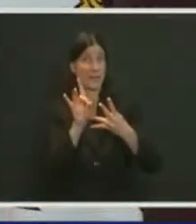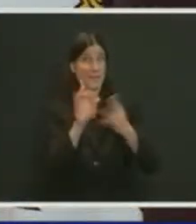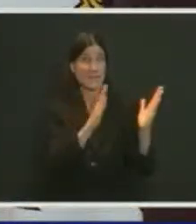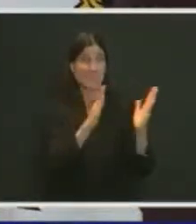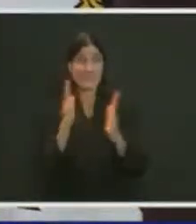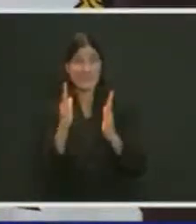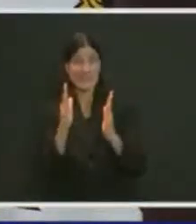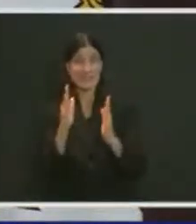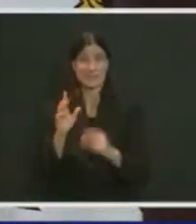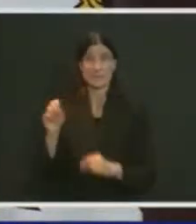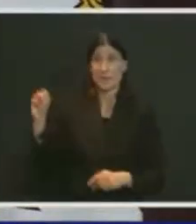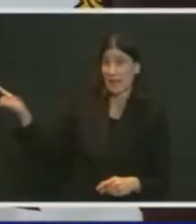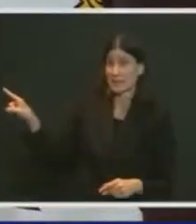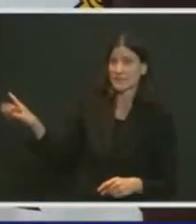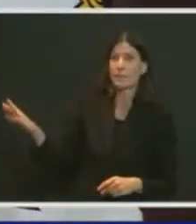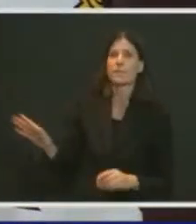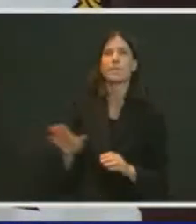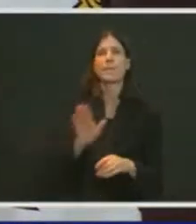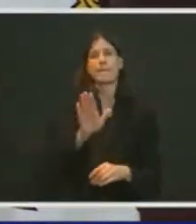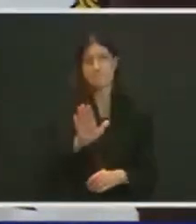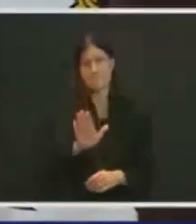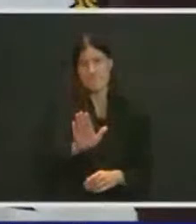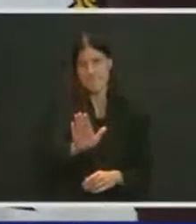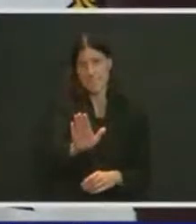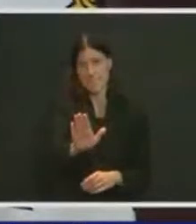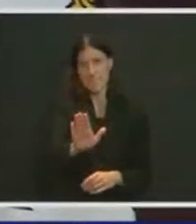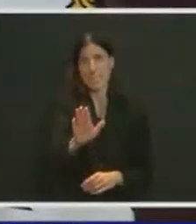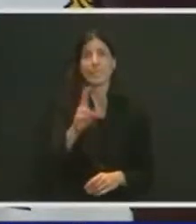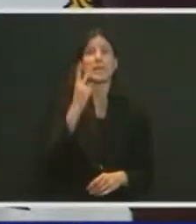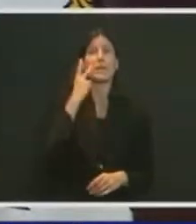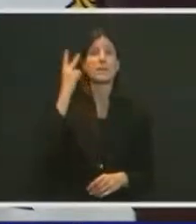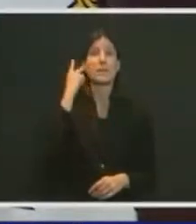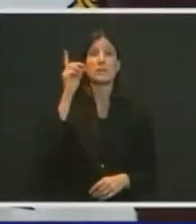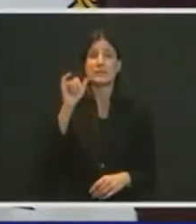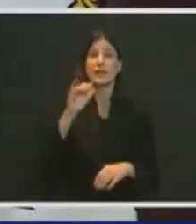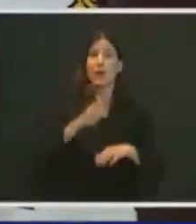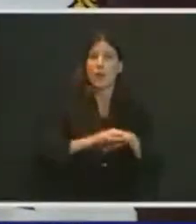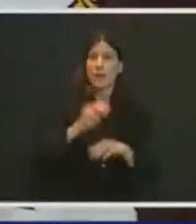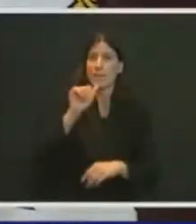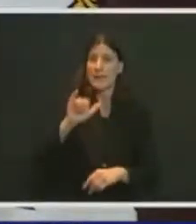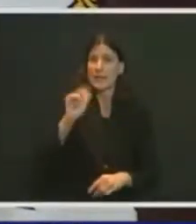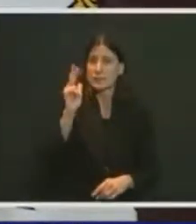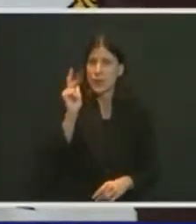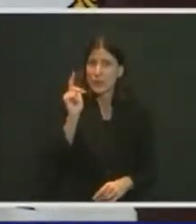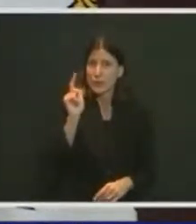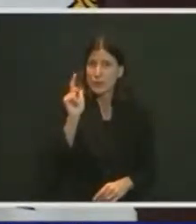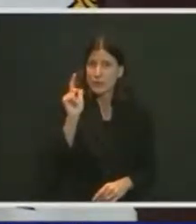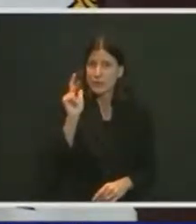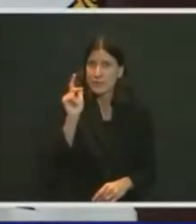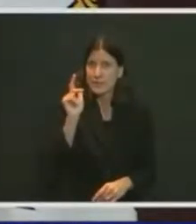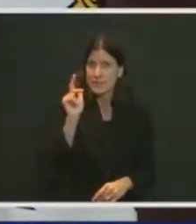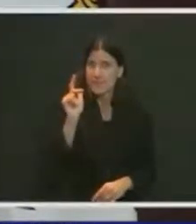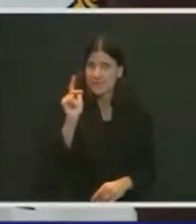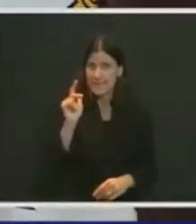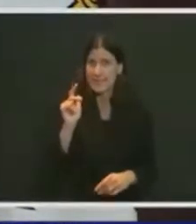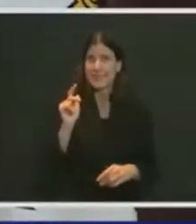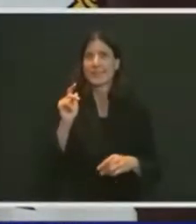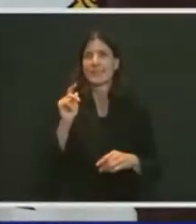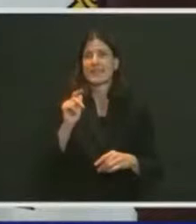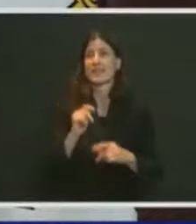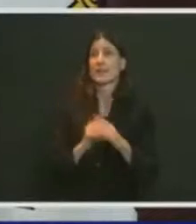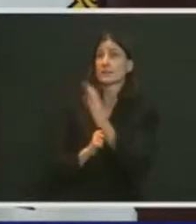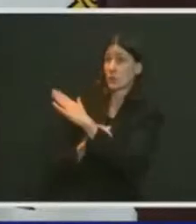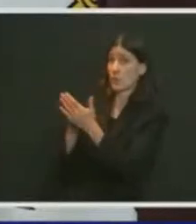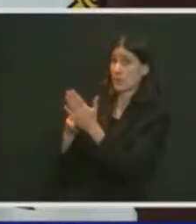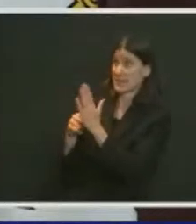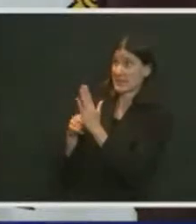Correct, exactly. Because Memorial Day is the 23rd, right? Now, Yeah. The reason we're not moving right away into phase 2, does that have